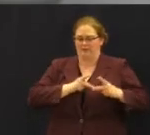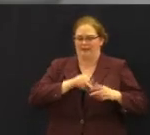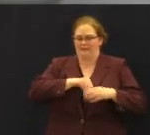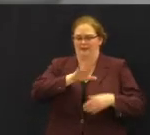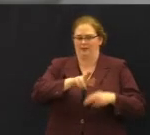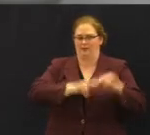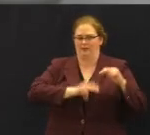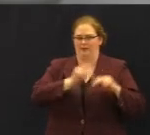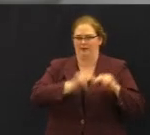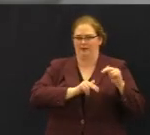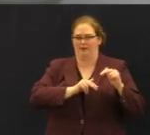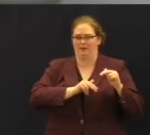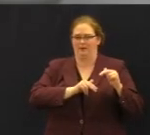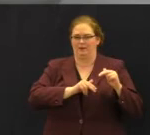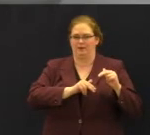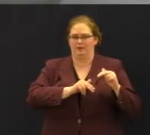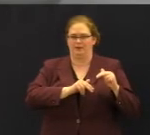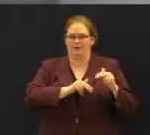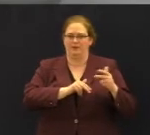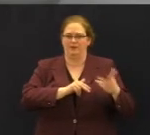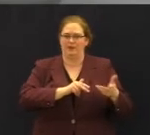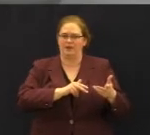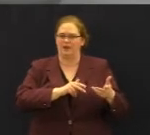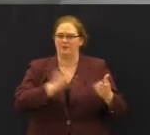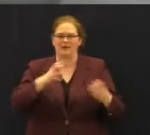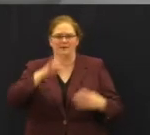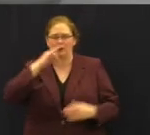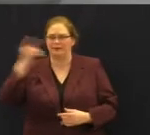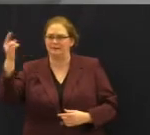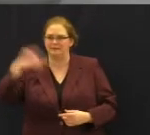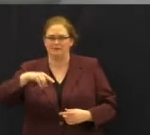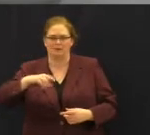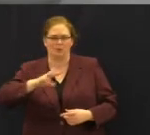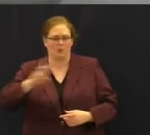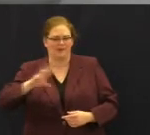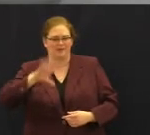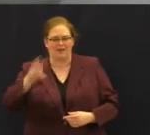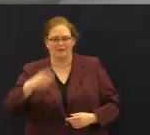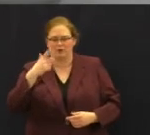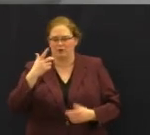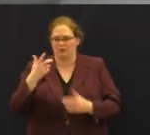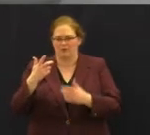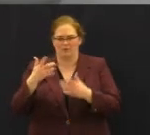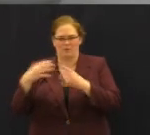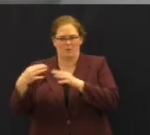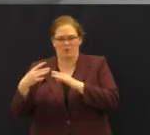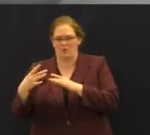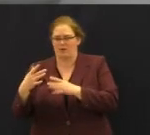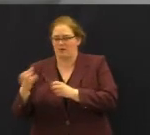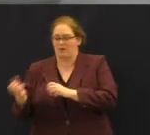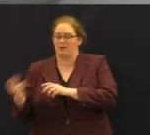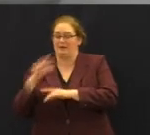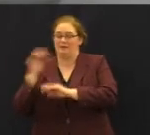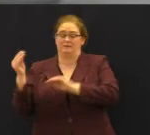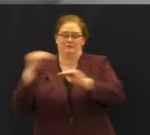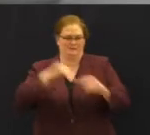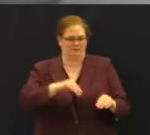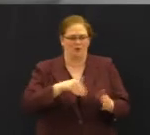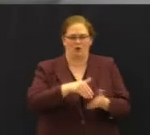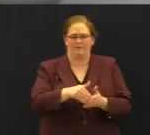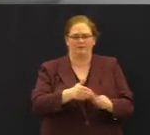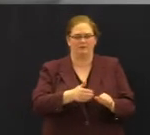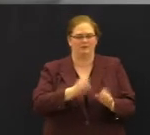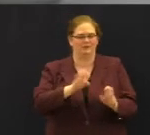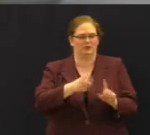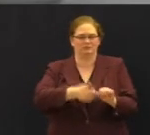were tutoring our kids. Like Jane said, they come from Liberia, West Africa. Because of the war, most of them were behind in their